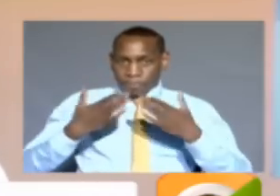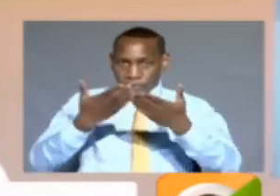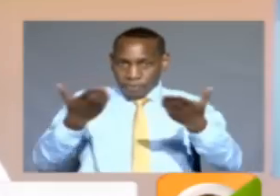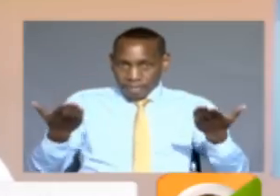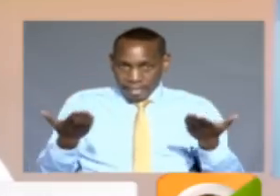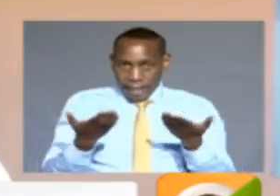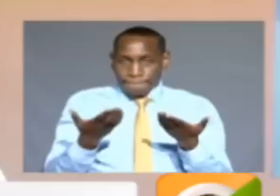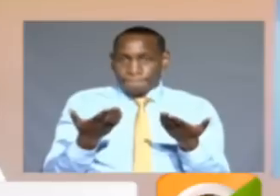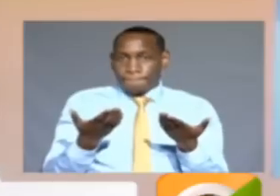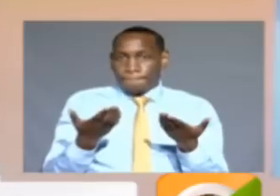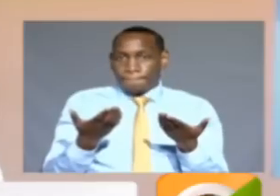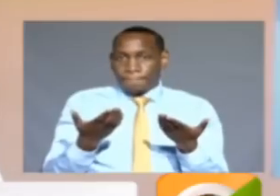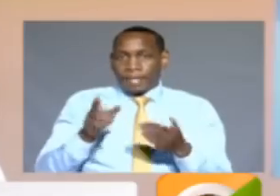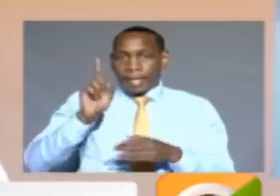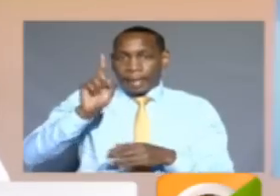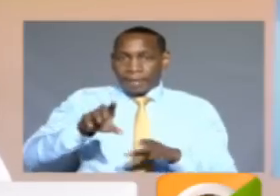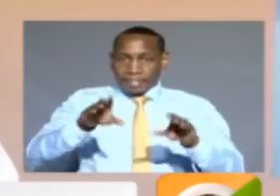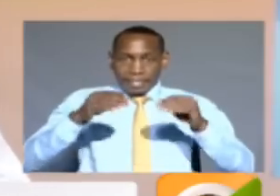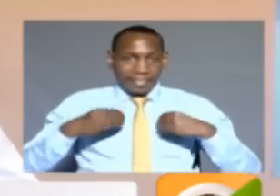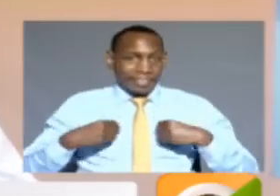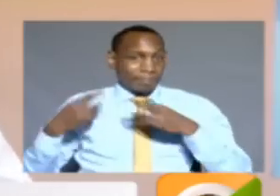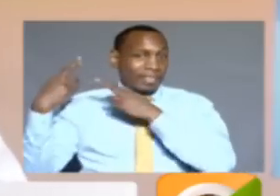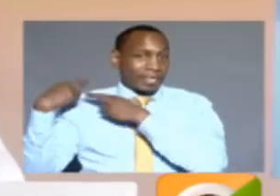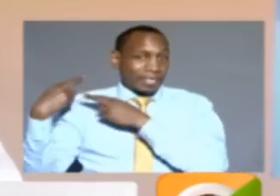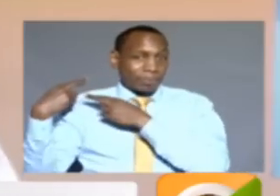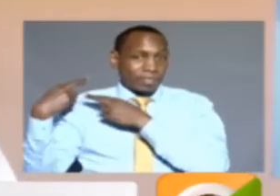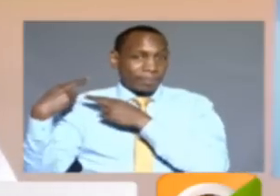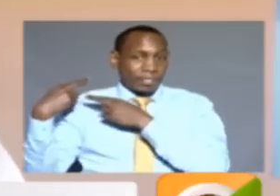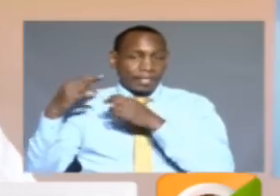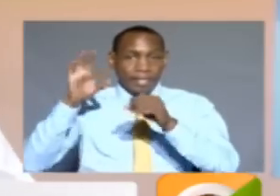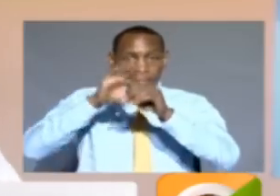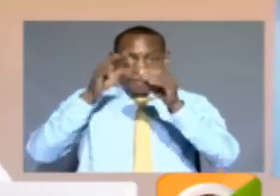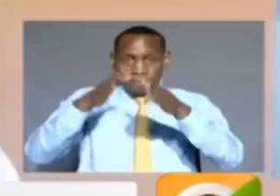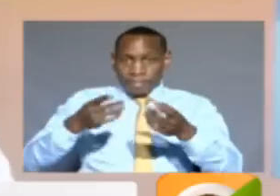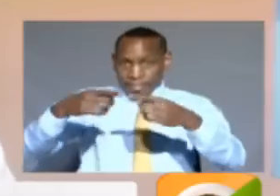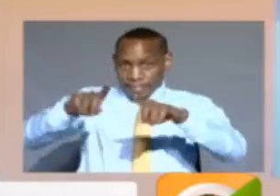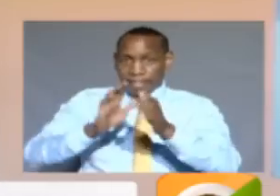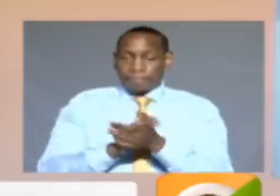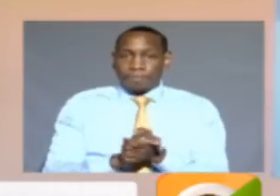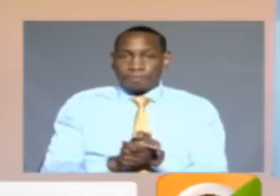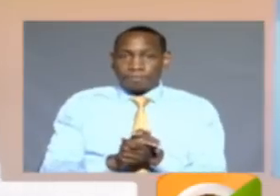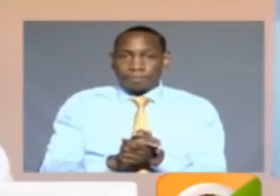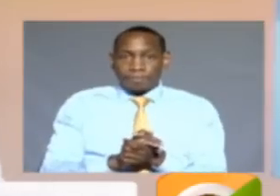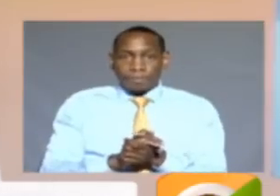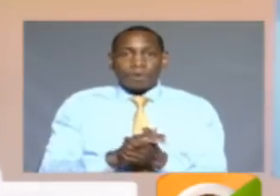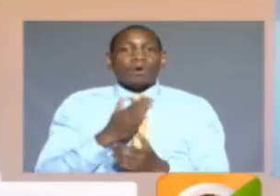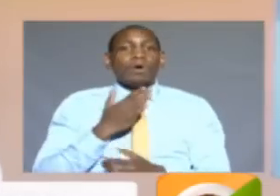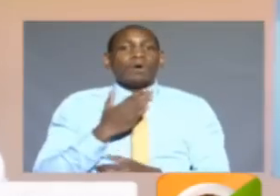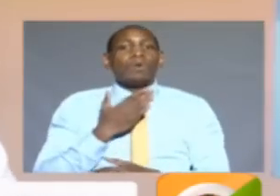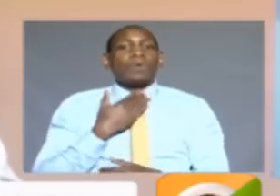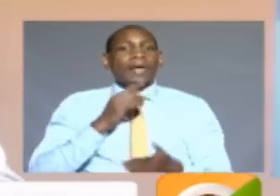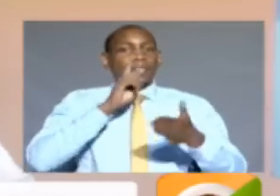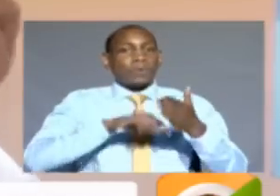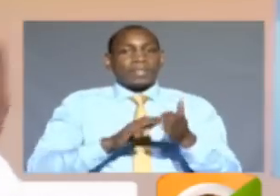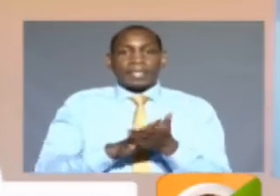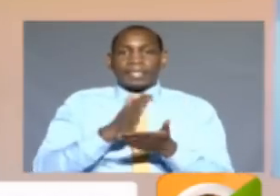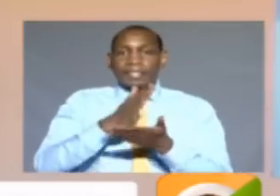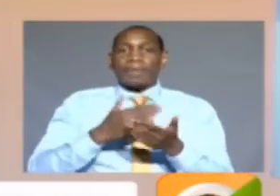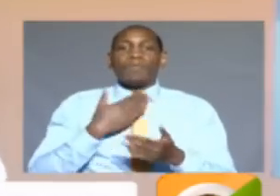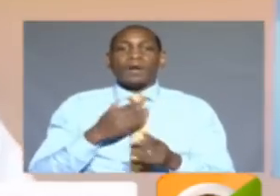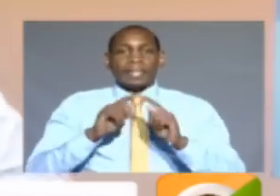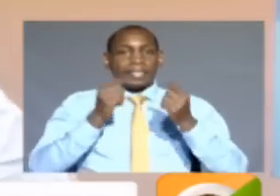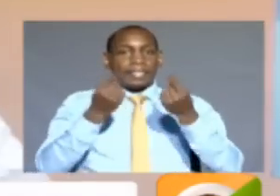must be must take responsibility here, the voters. True. What are they looking for? Some of them are looking for ethnic